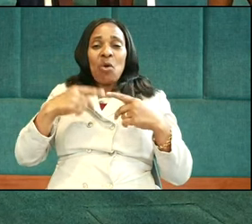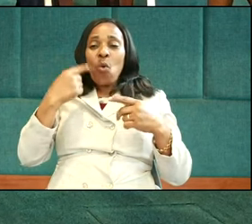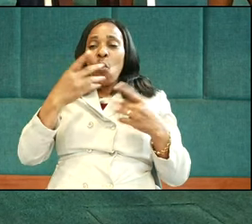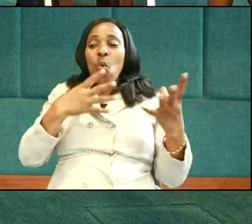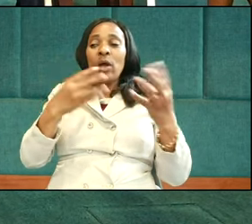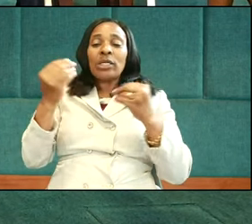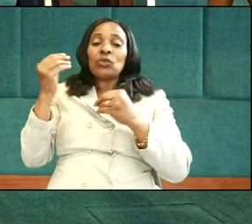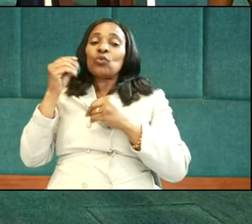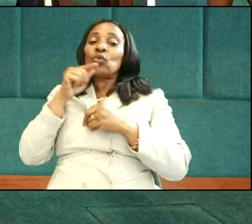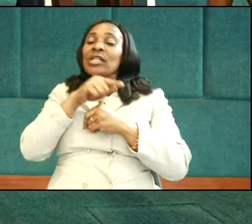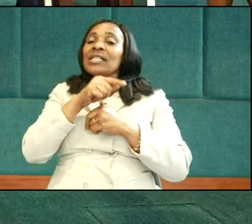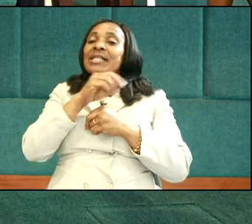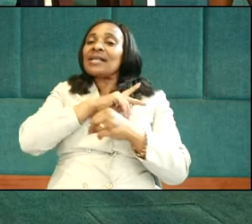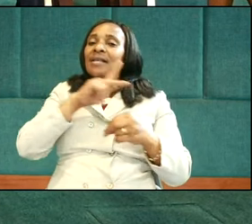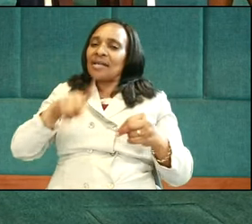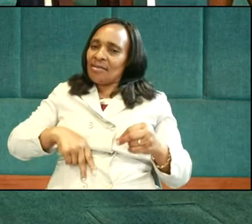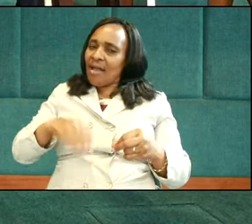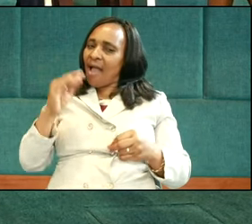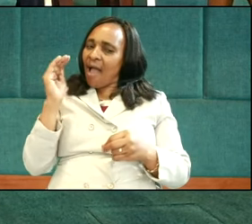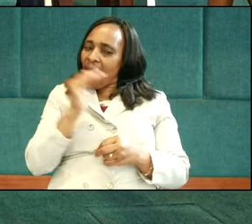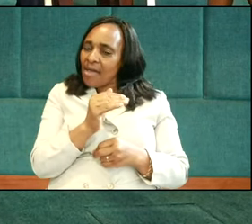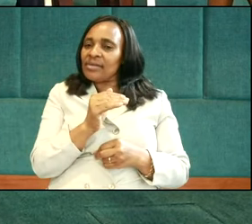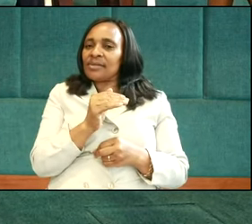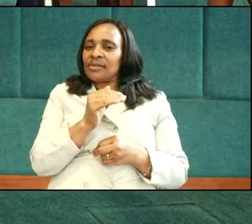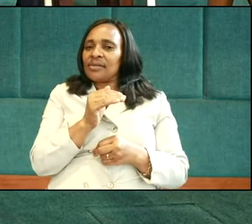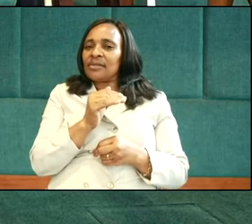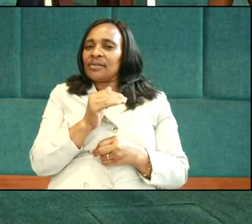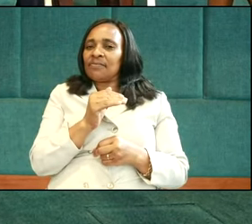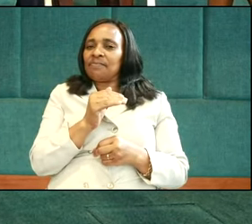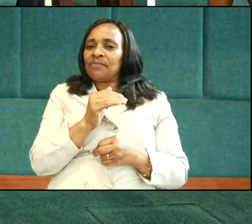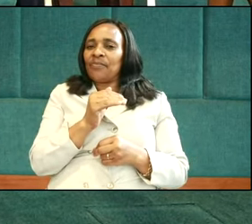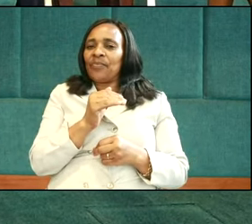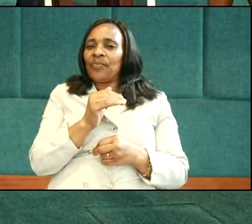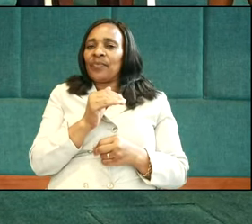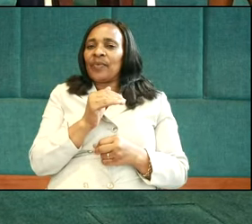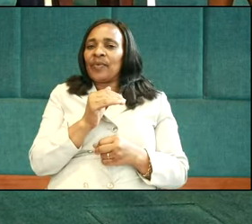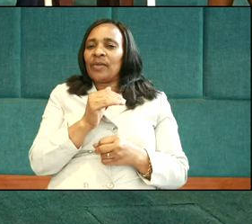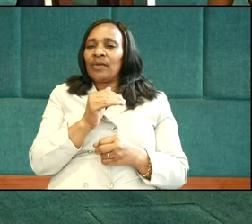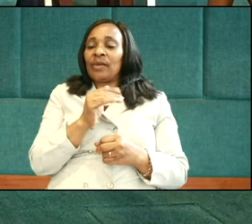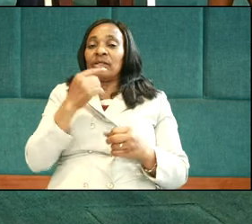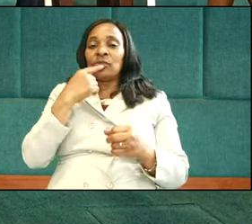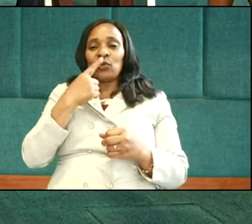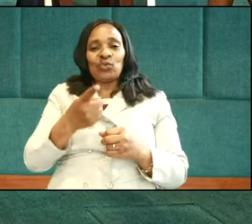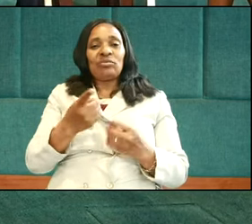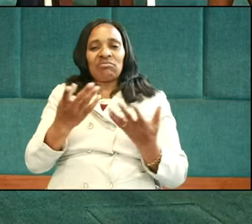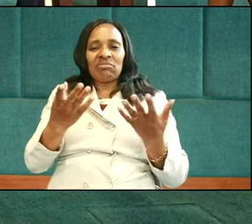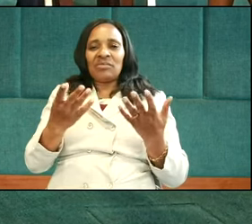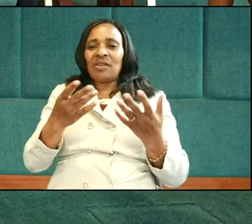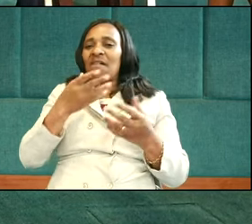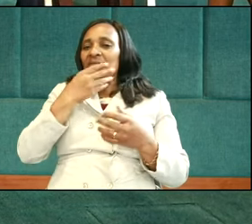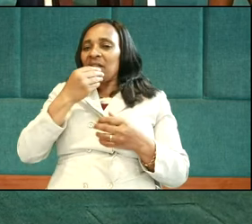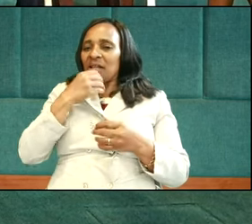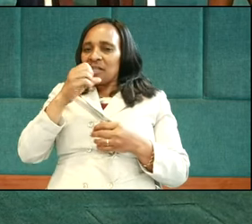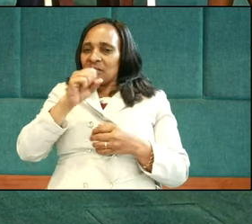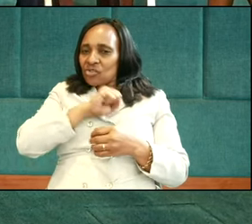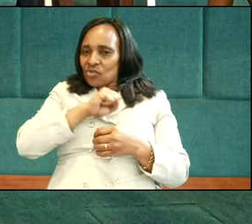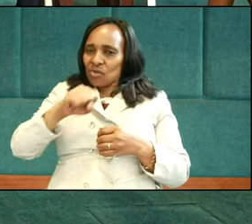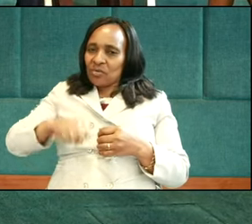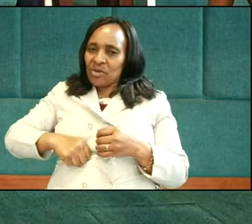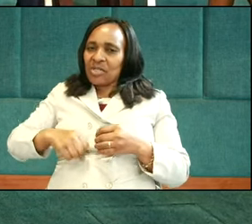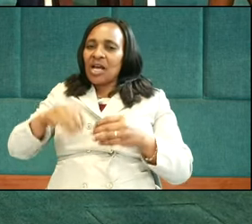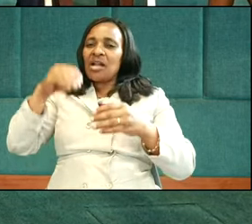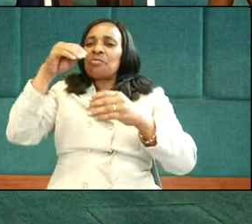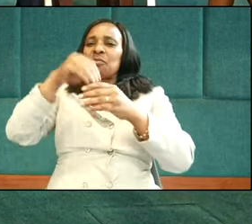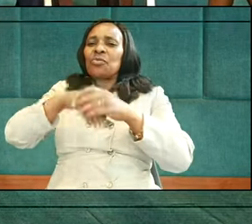him and asked him to... He told him that his father Solomon had